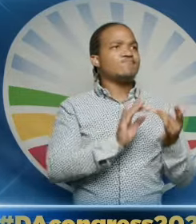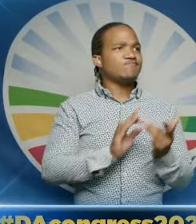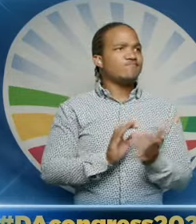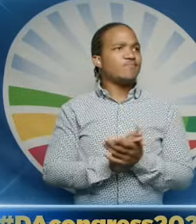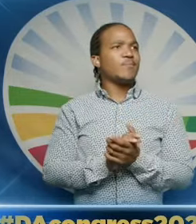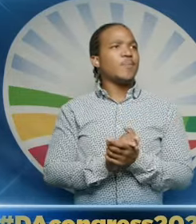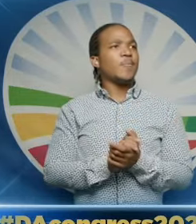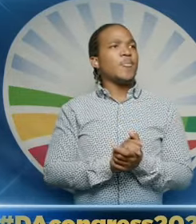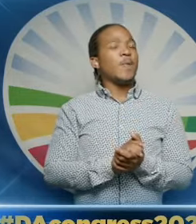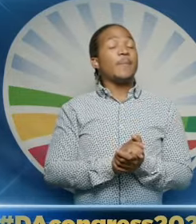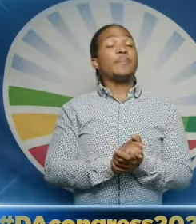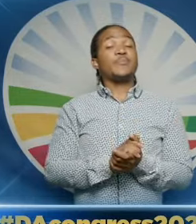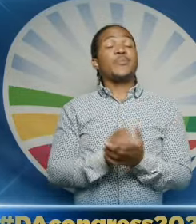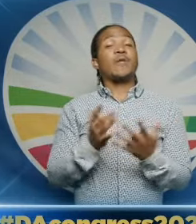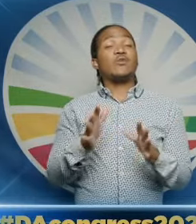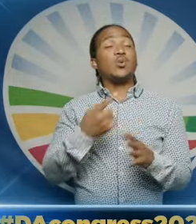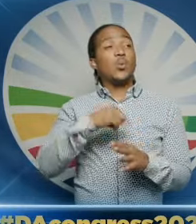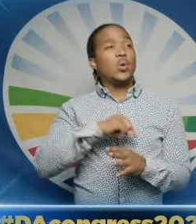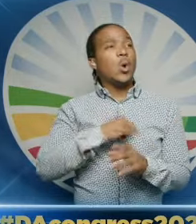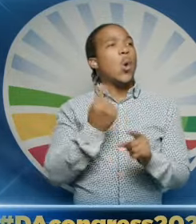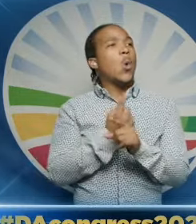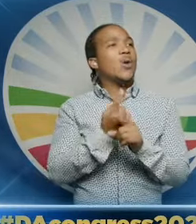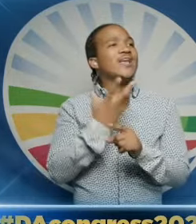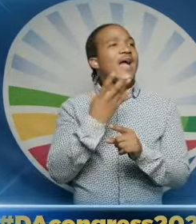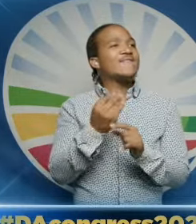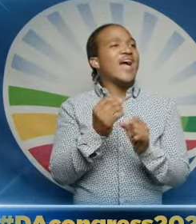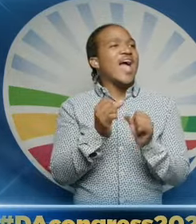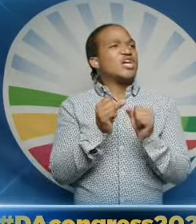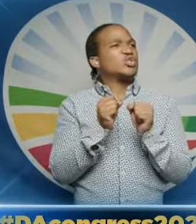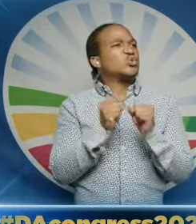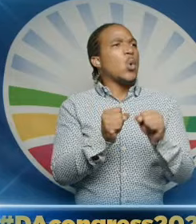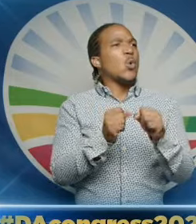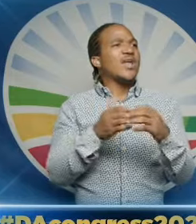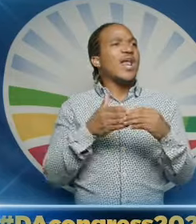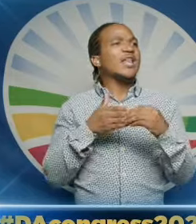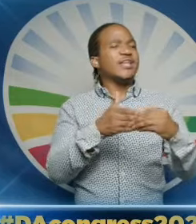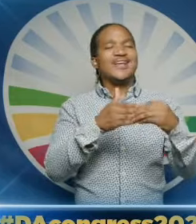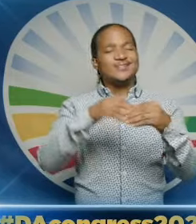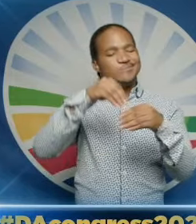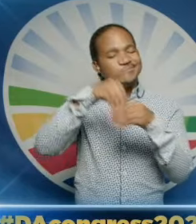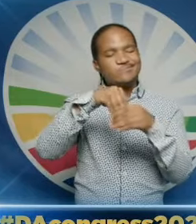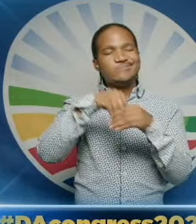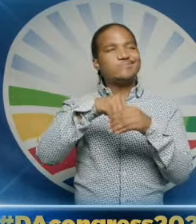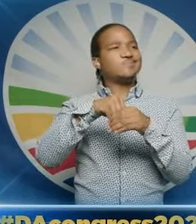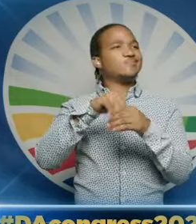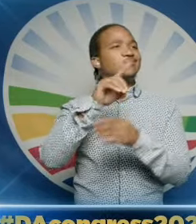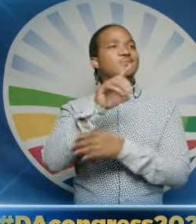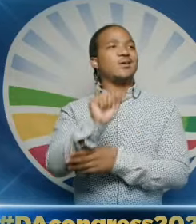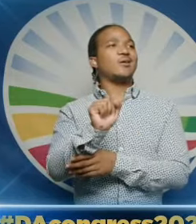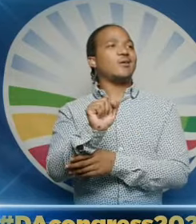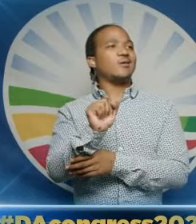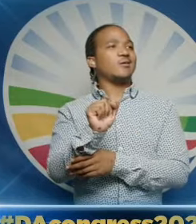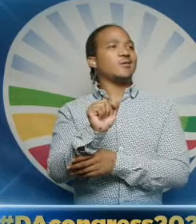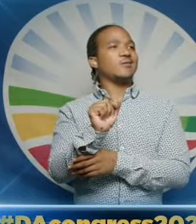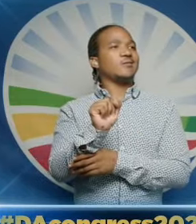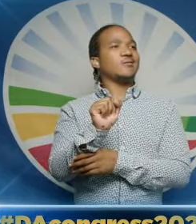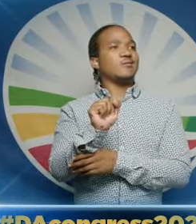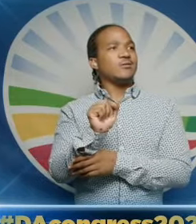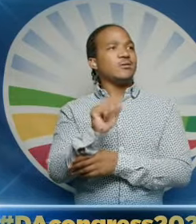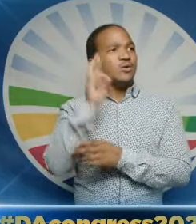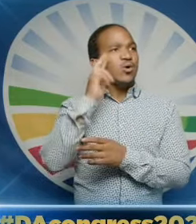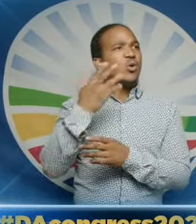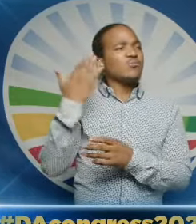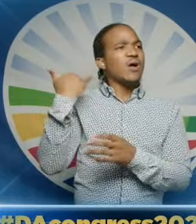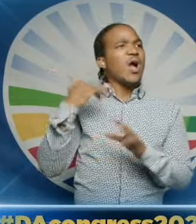always had a strong leadership within our party. people that on whose shoulders we are